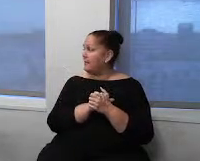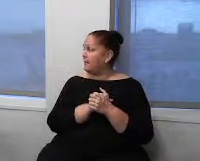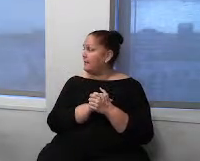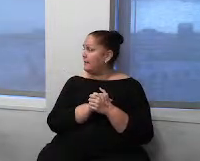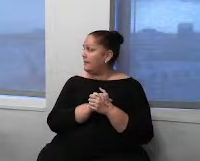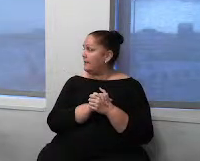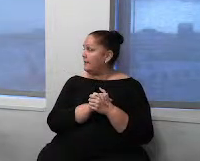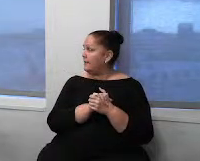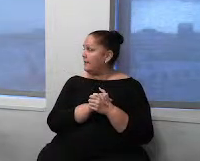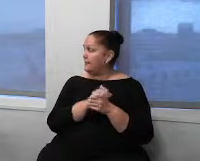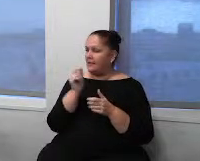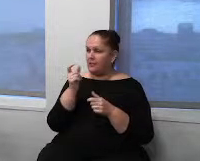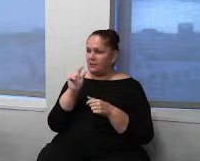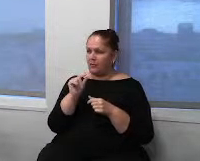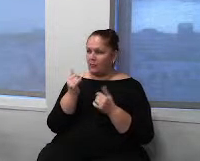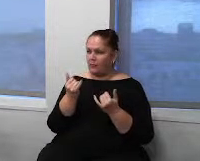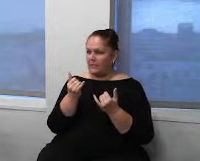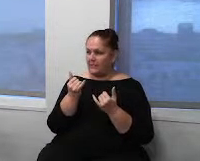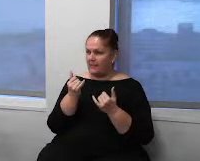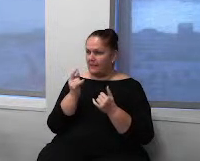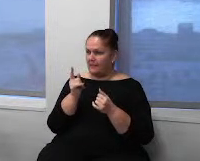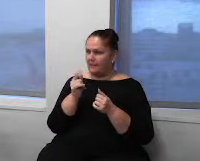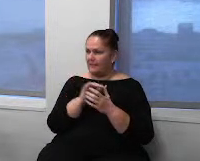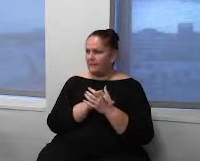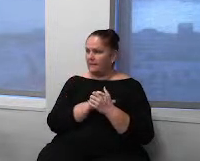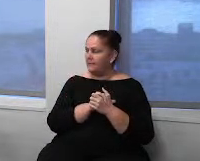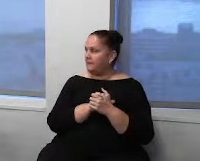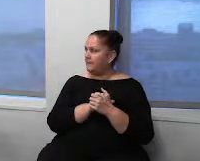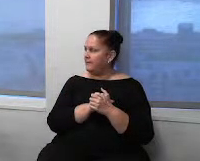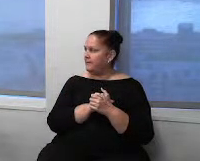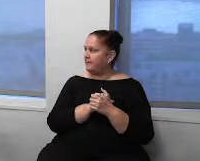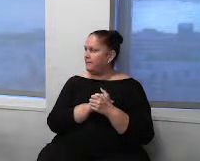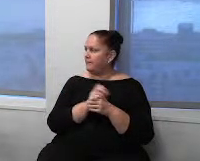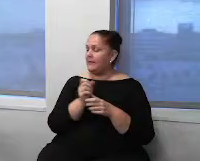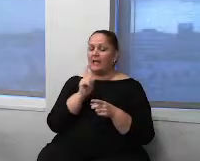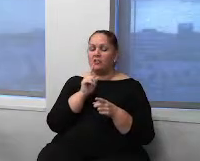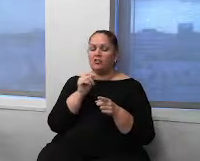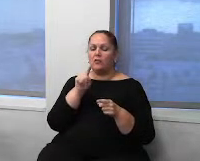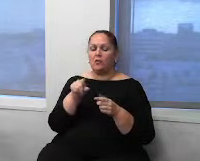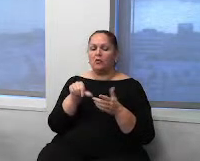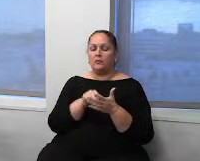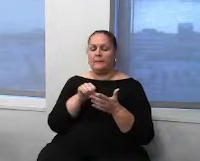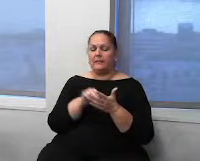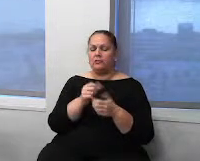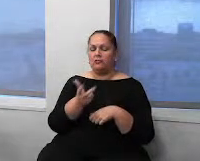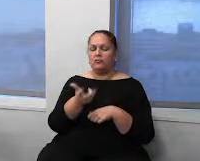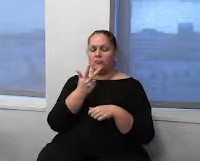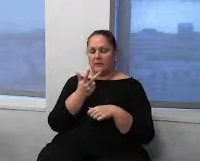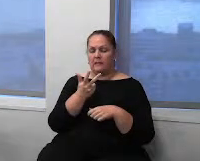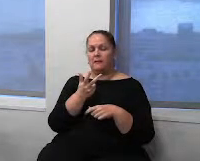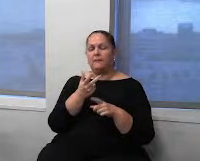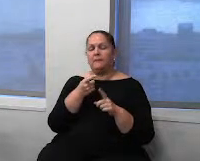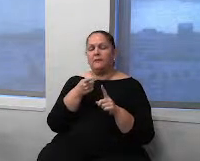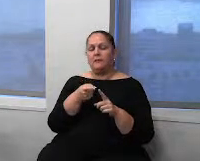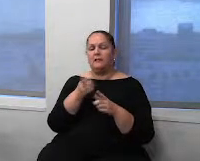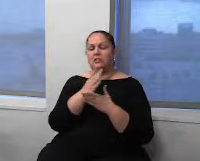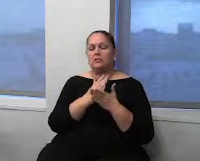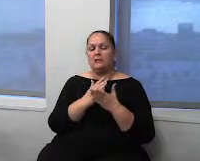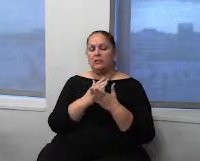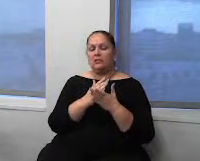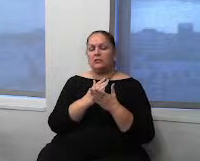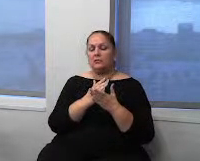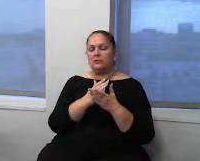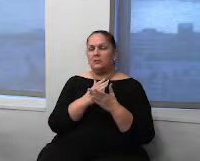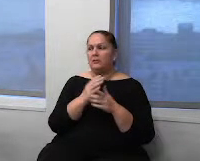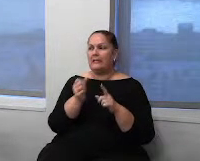Small. It's a little small right now for me to read there. That's better. Thank you. Okay. And actually, if you could go to page 3, there's